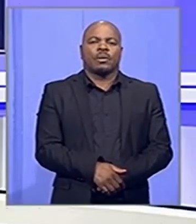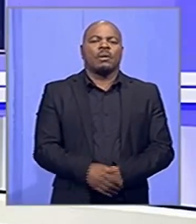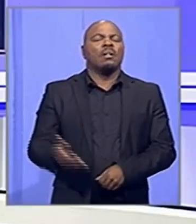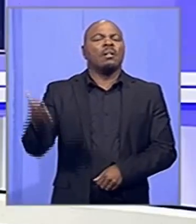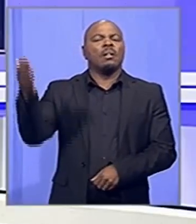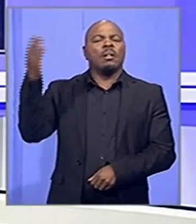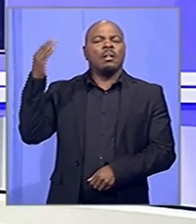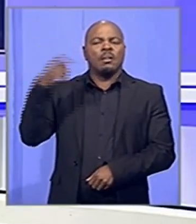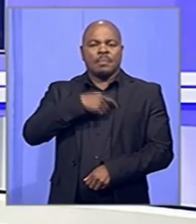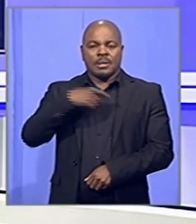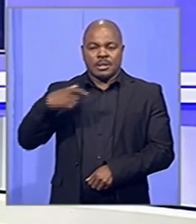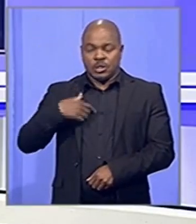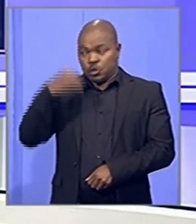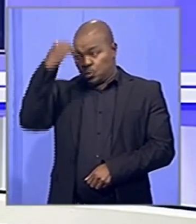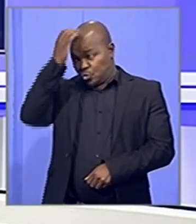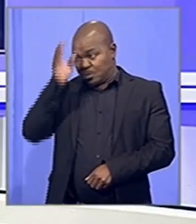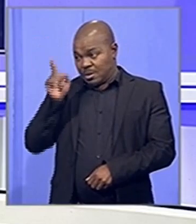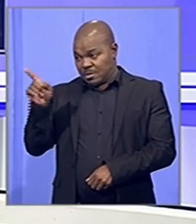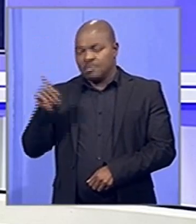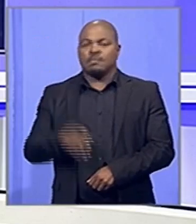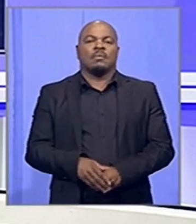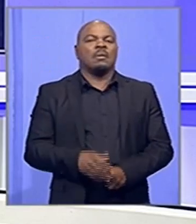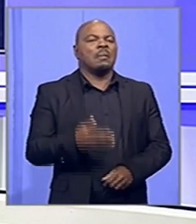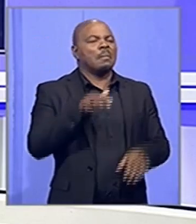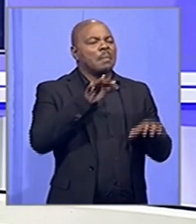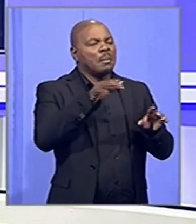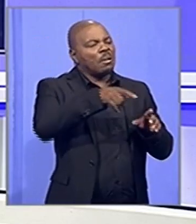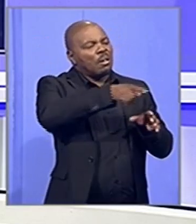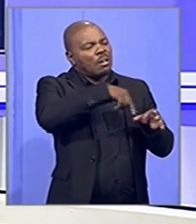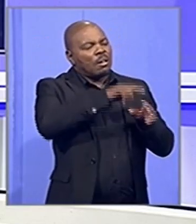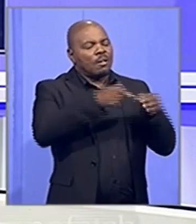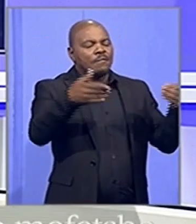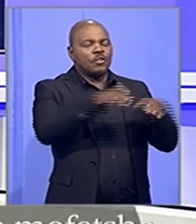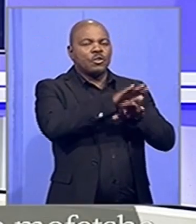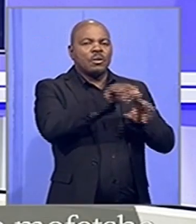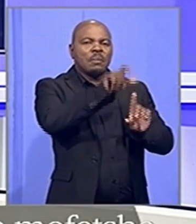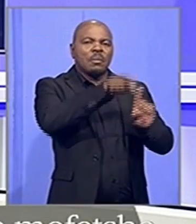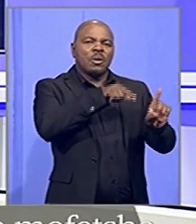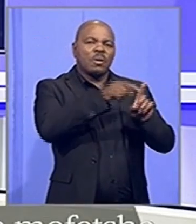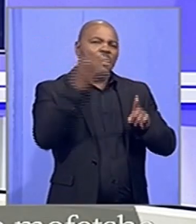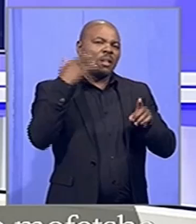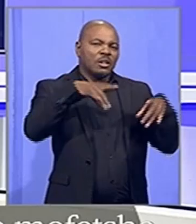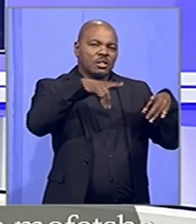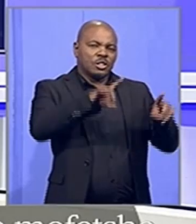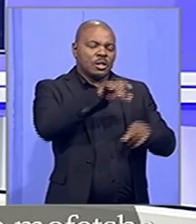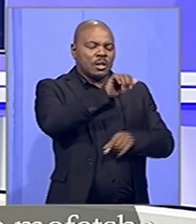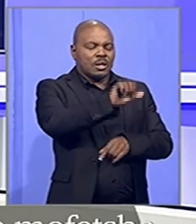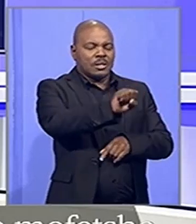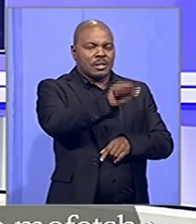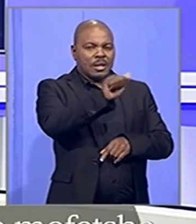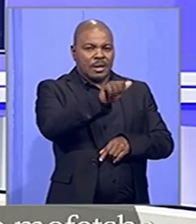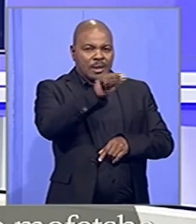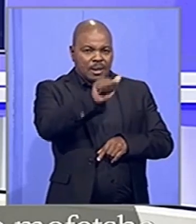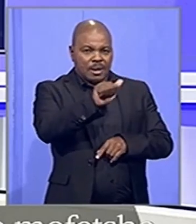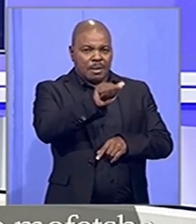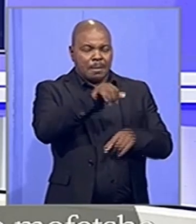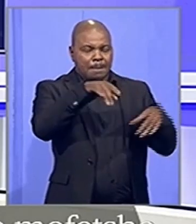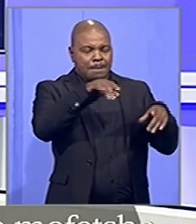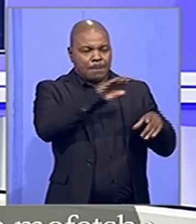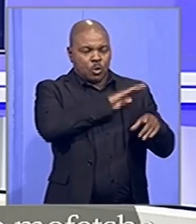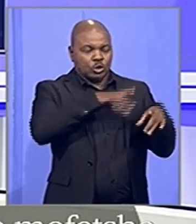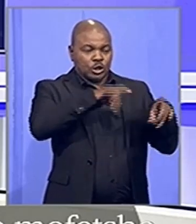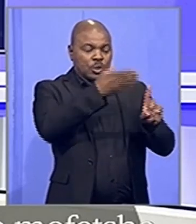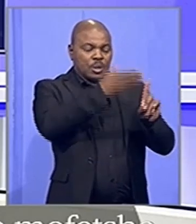Mopresidente wa mehleng Jacob Zuma o bile hara batho ba bangatanyana ba neng ba le teng tshebeletsong ya lepato la modulasetulo wa mehleng wa boto ya SAA Dudu